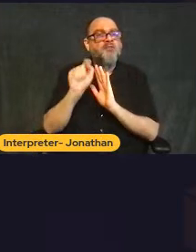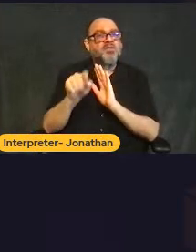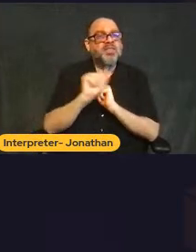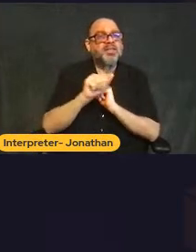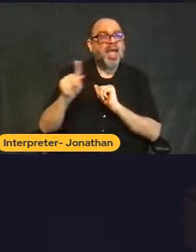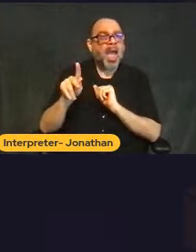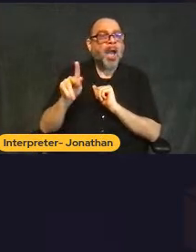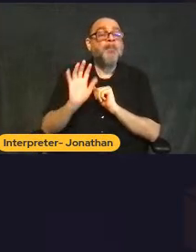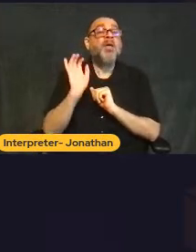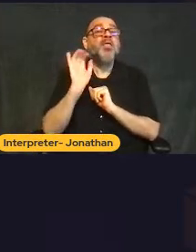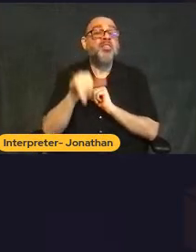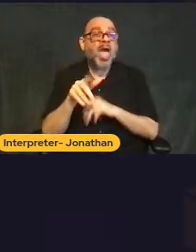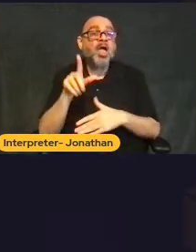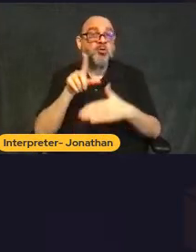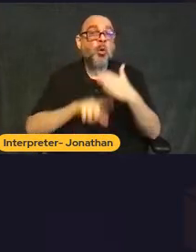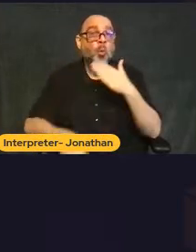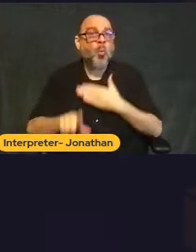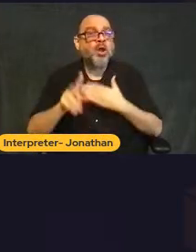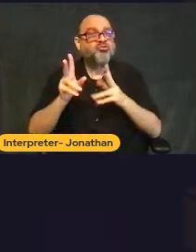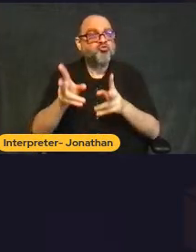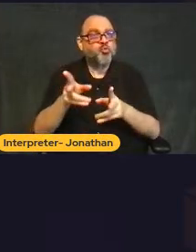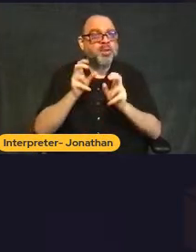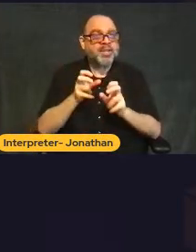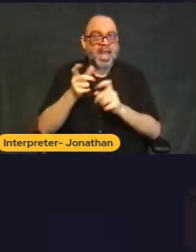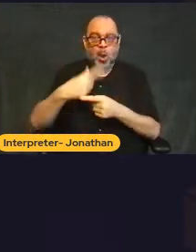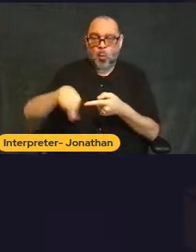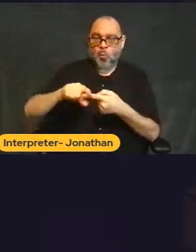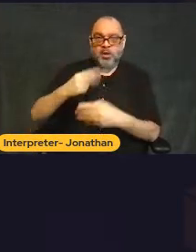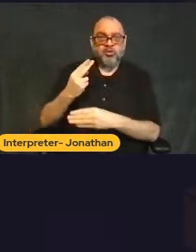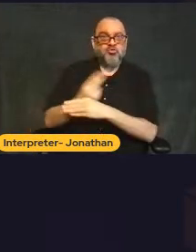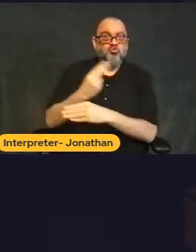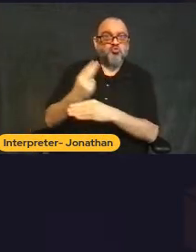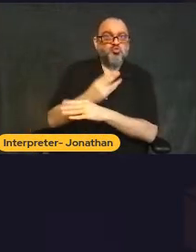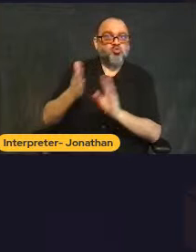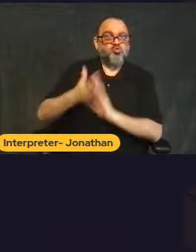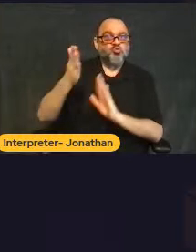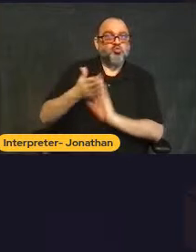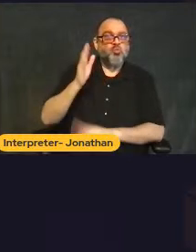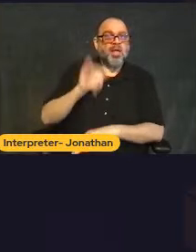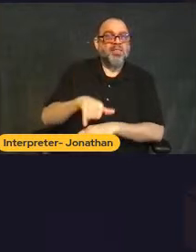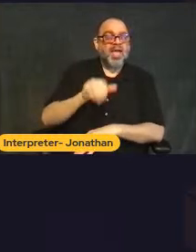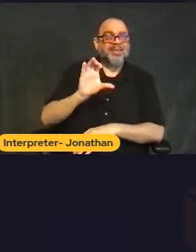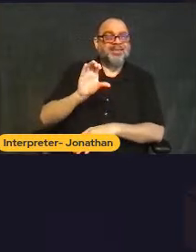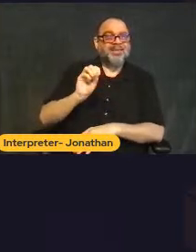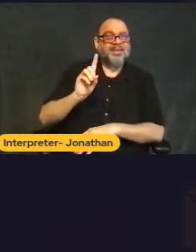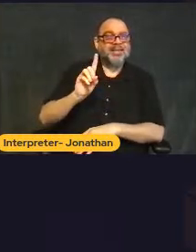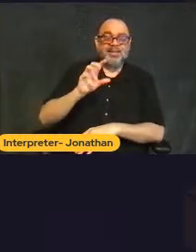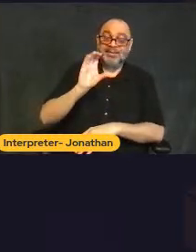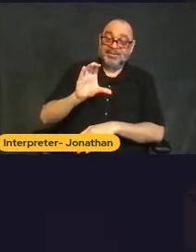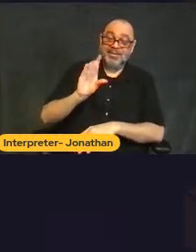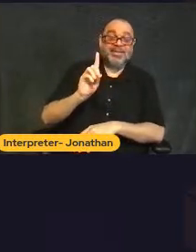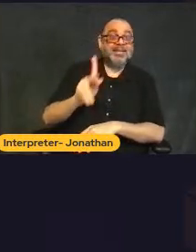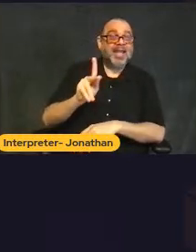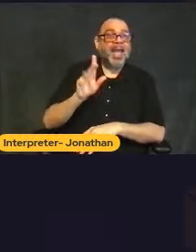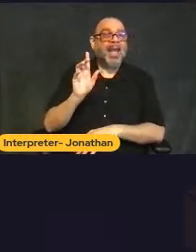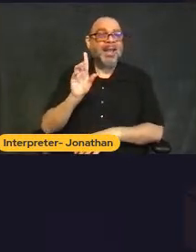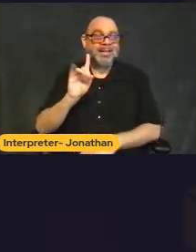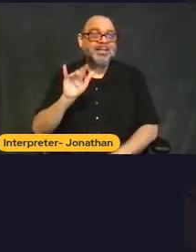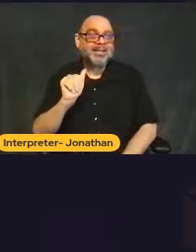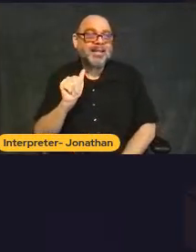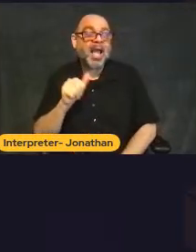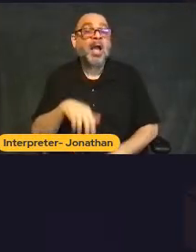get out of the box when you run CDK-Dia. And in these